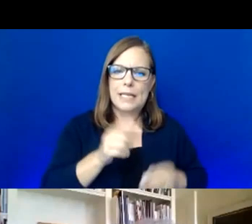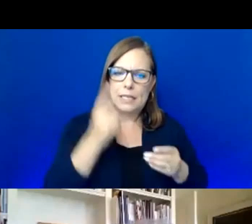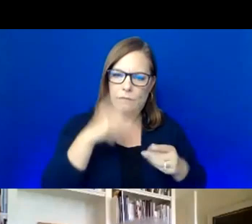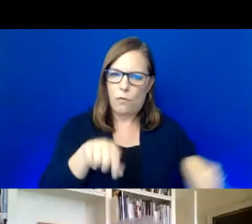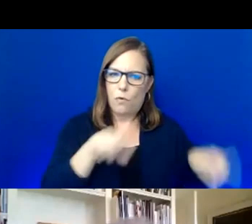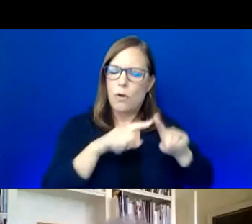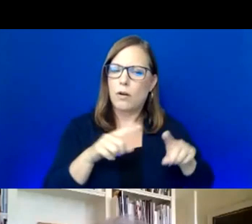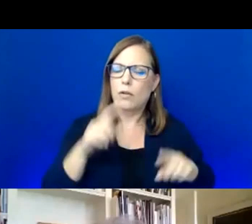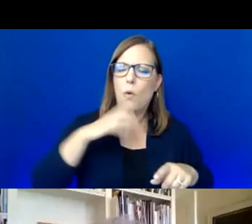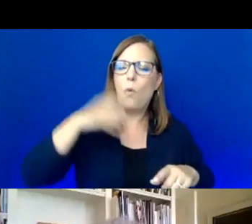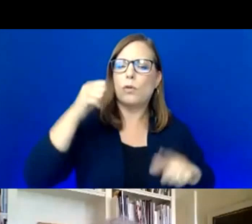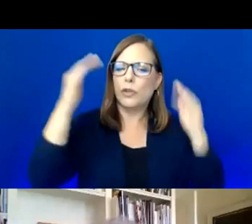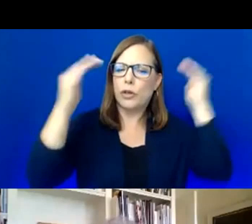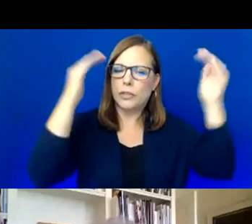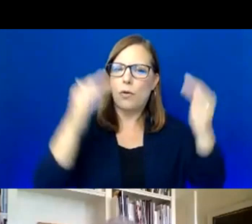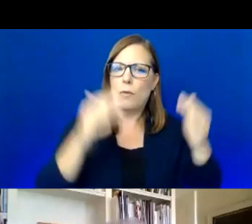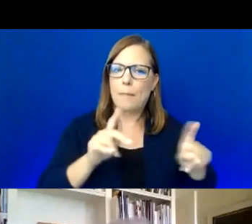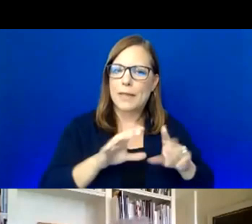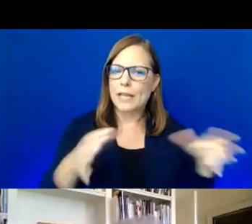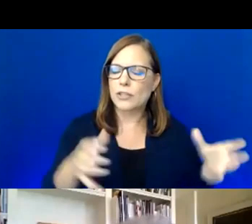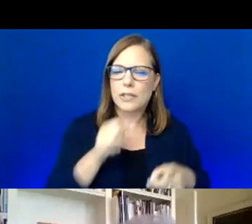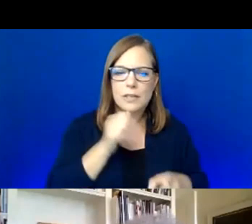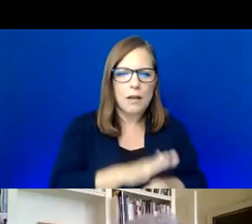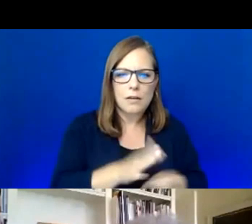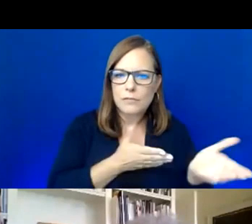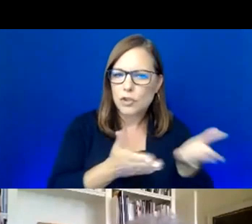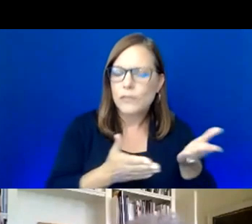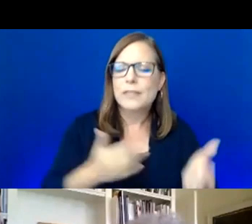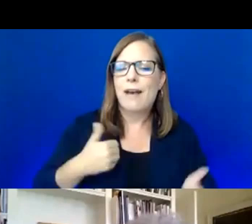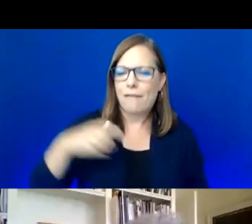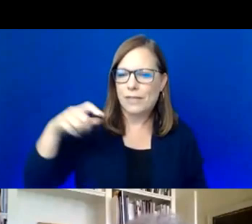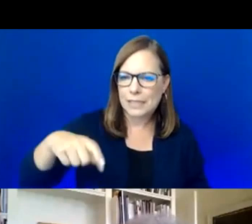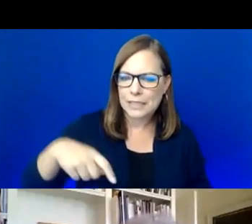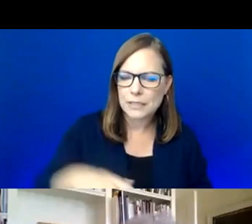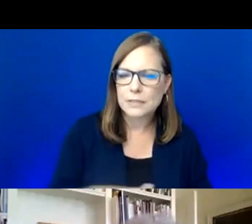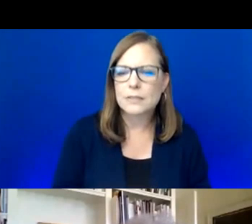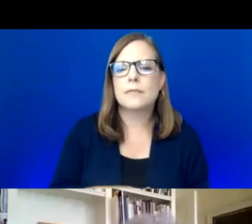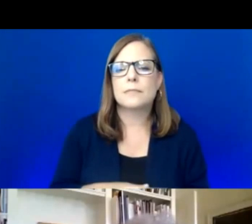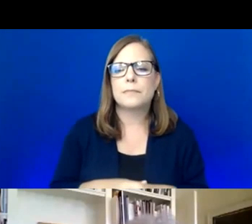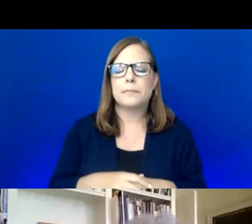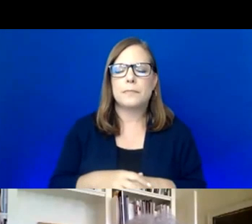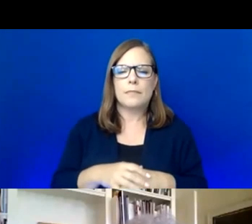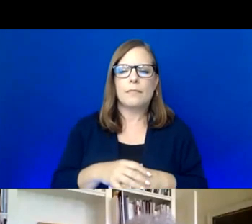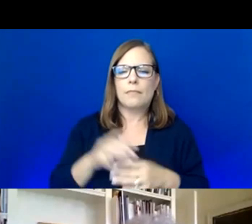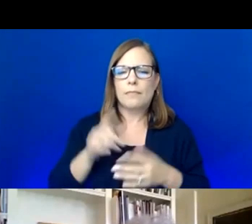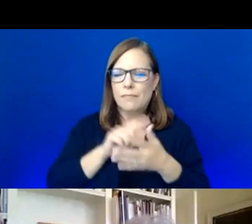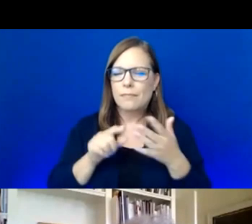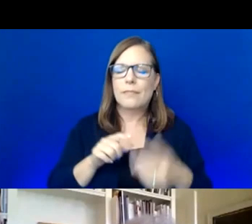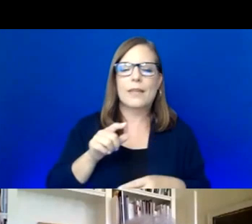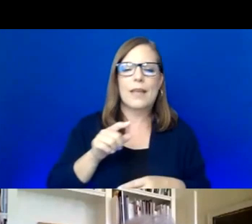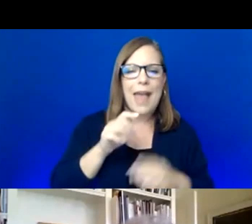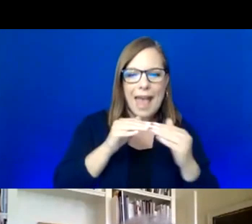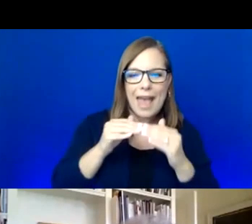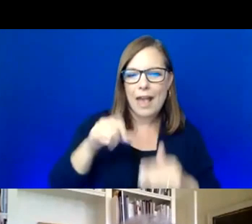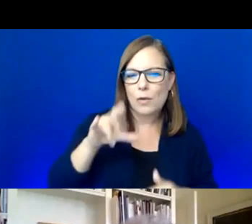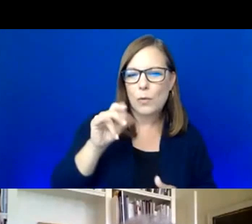adult population. DAS conducts an equity analysis and needs assessment process every